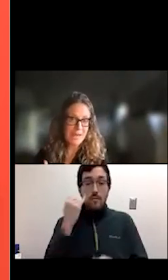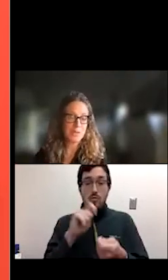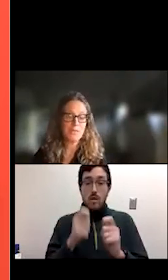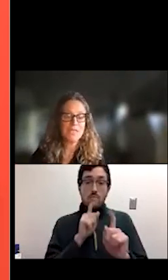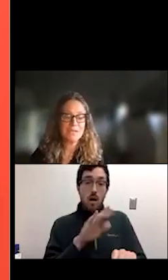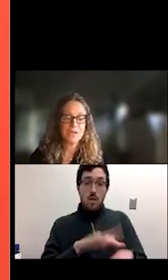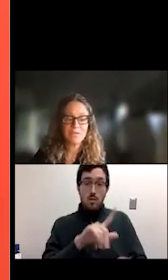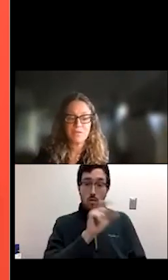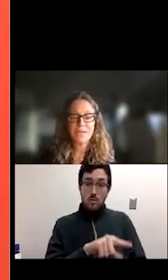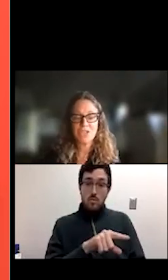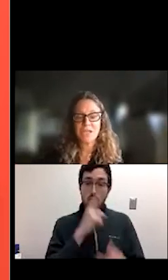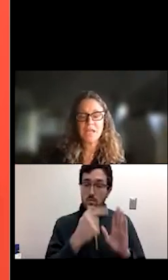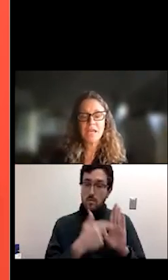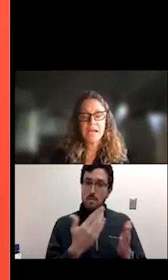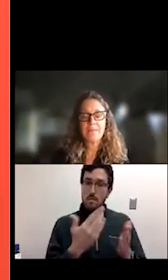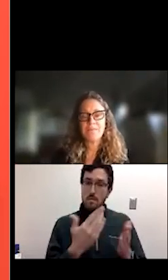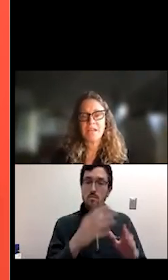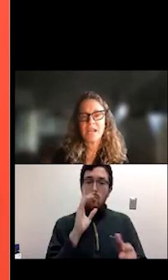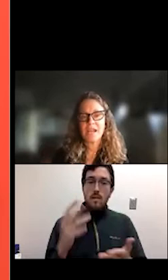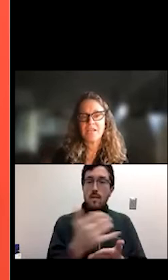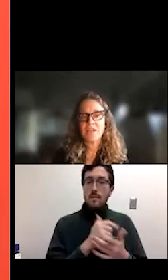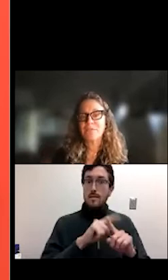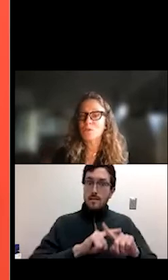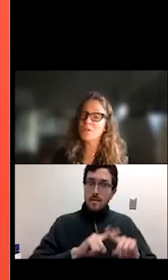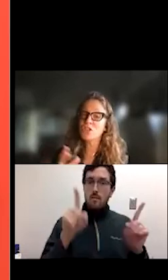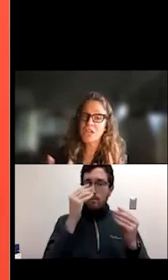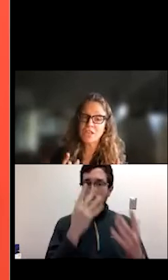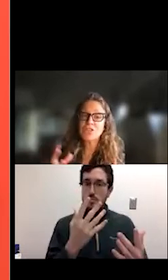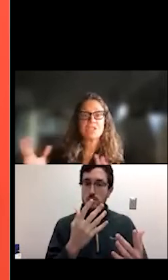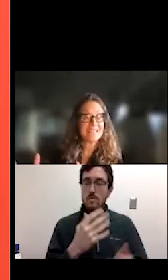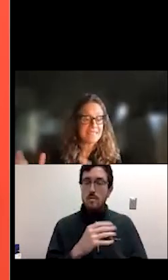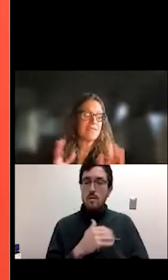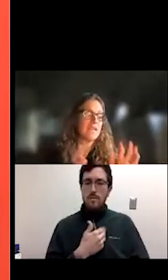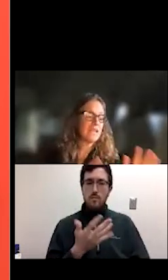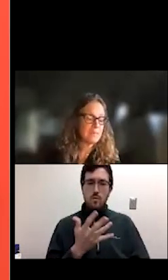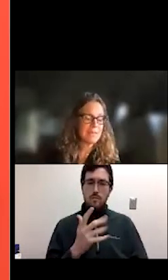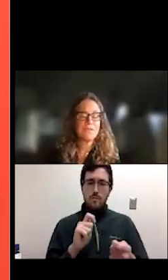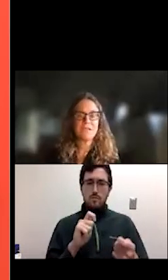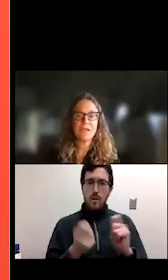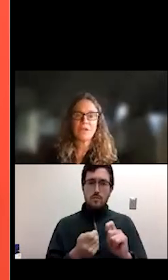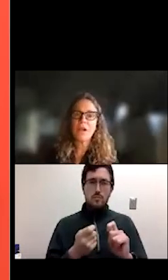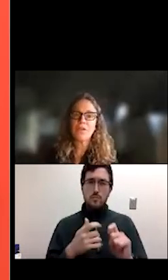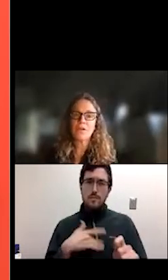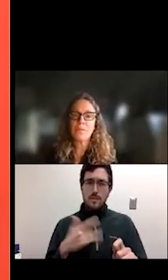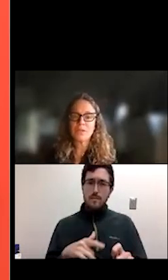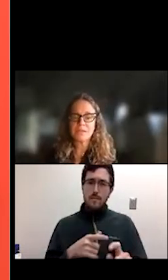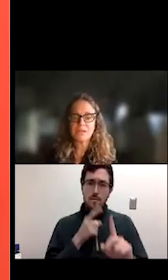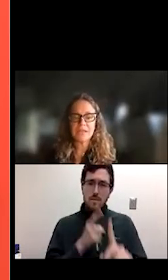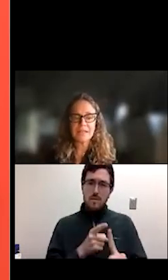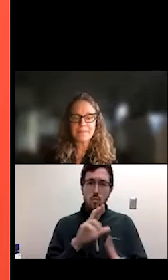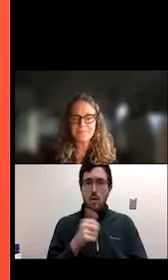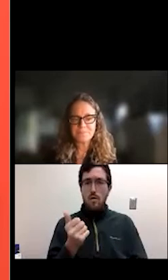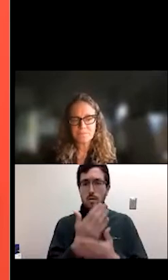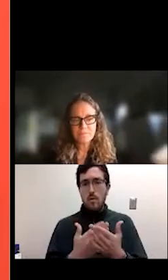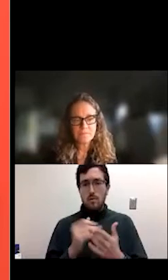instance, you may be capturing very different information and have sort of a changed sensitivity, specificity, or other components